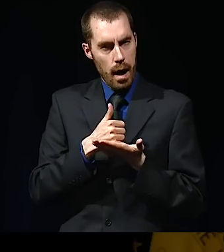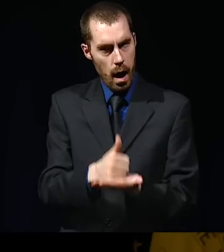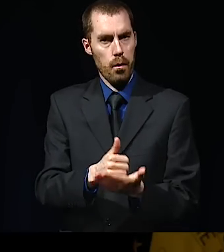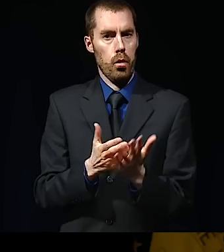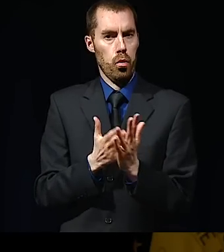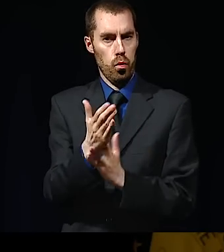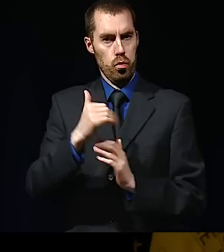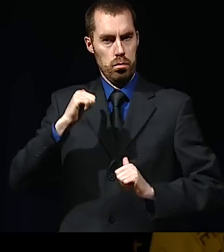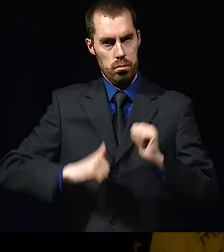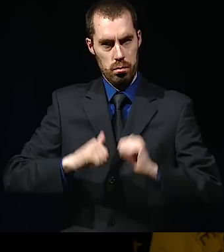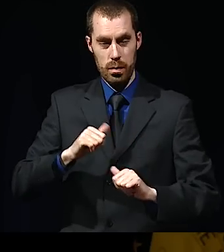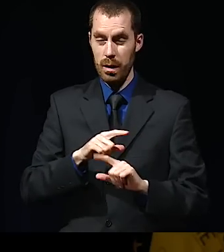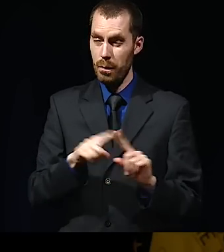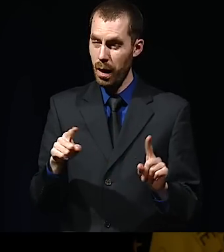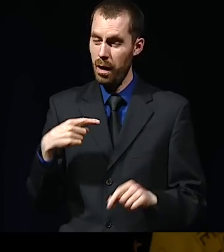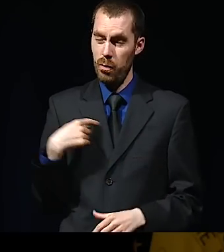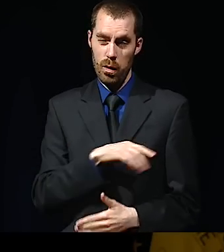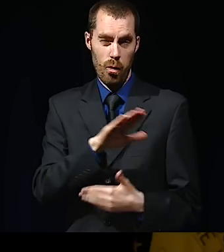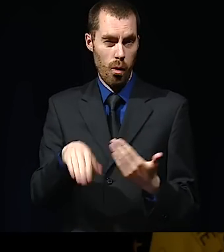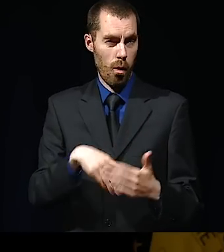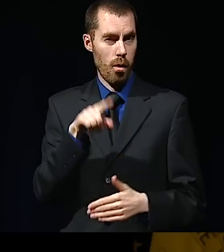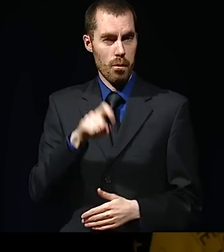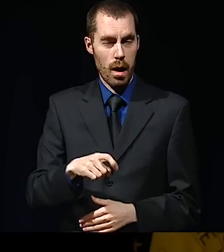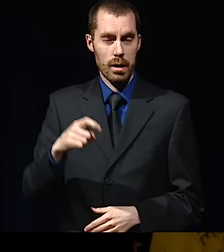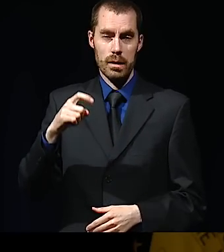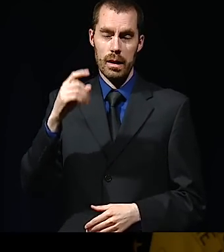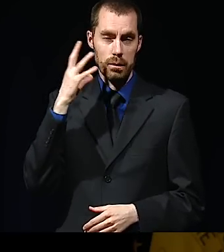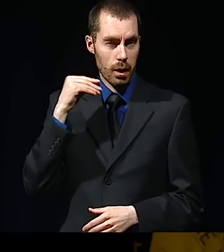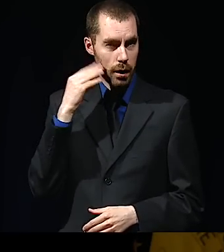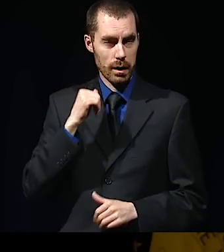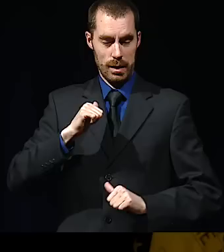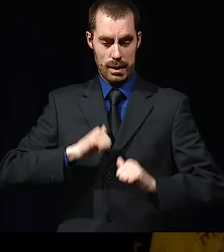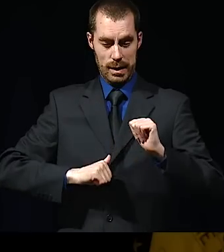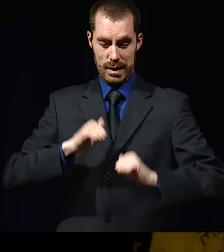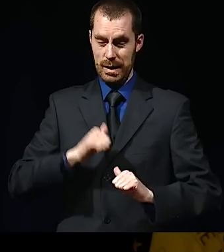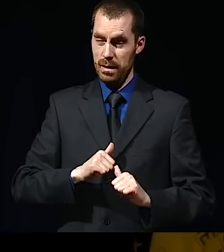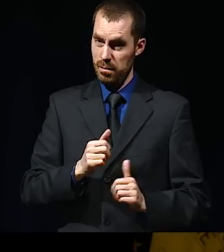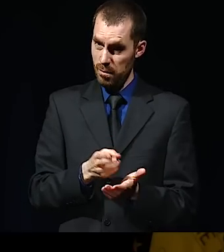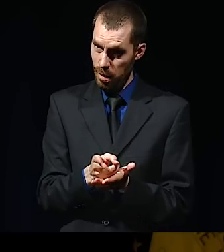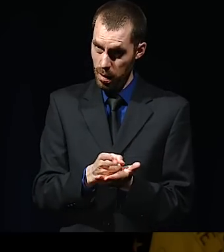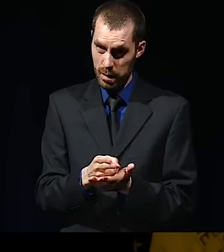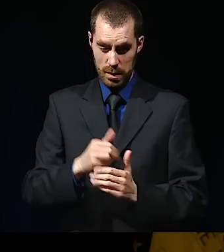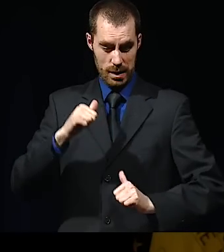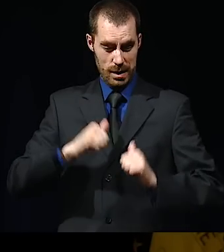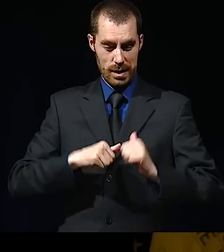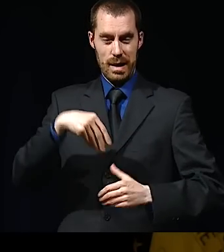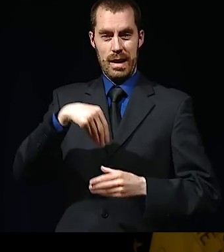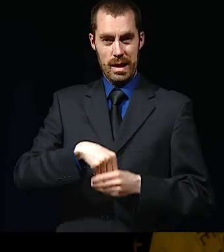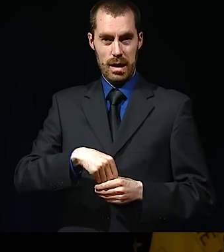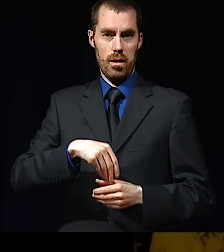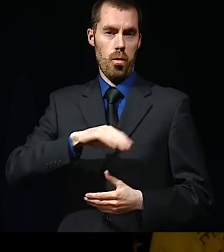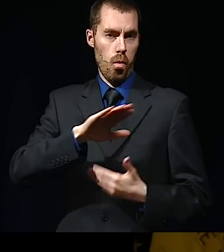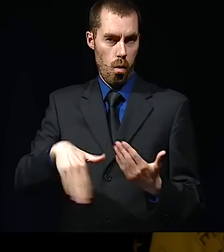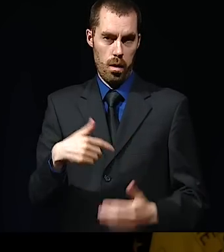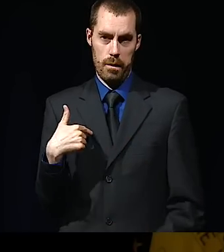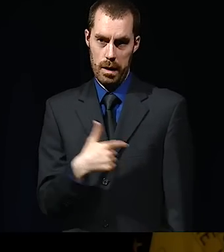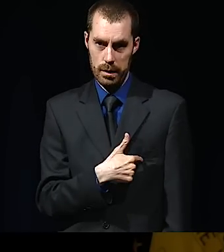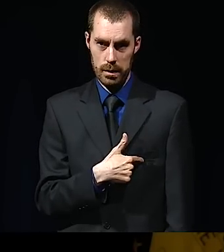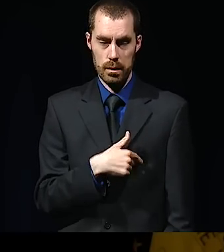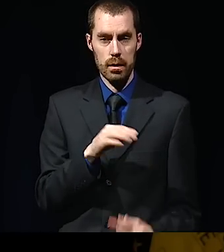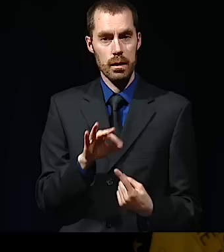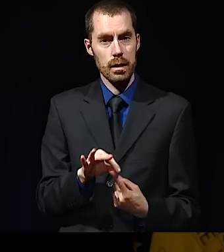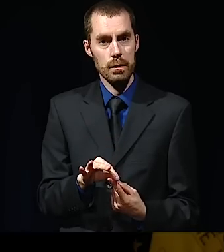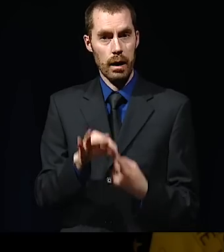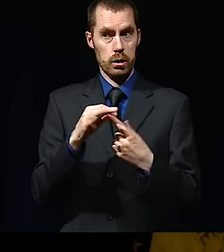to be comfortable with the feeling of uncertainty because the truth is, uncertainty is in all of us, especially in the midst